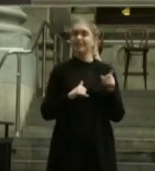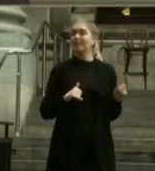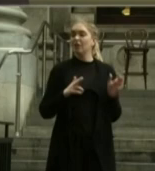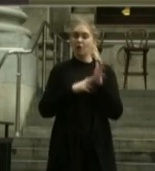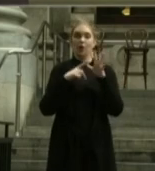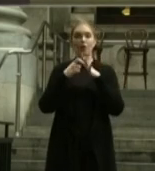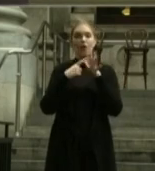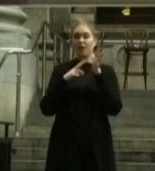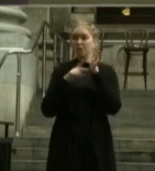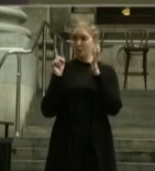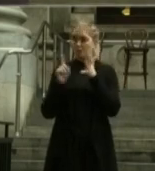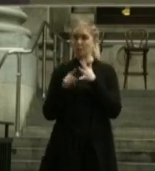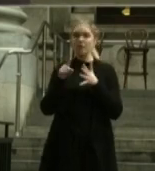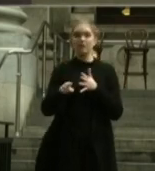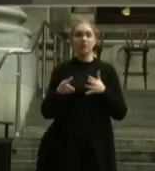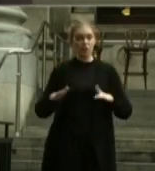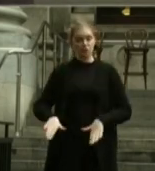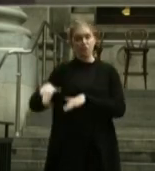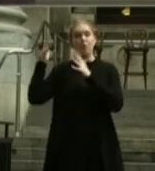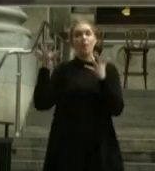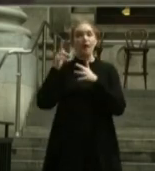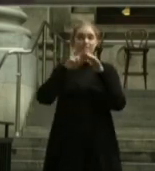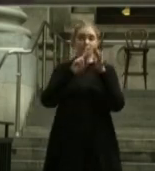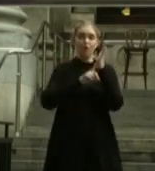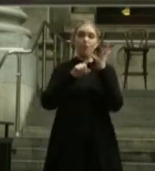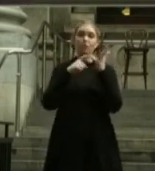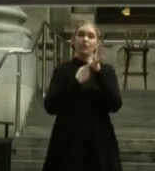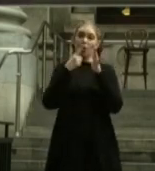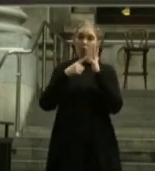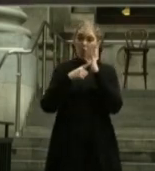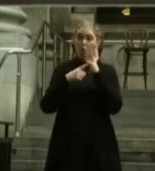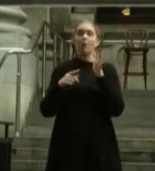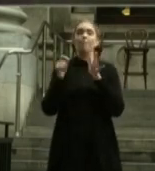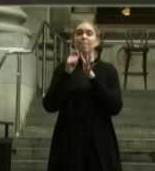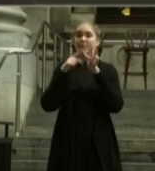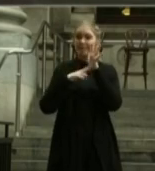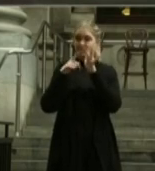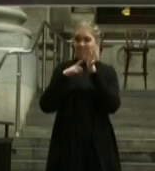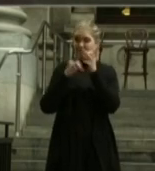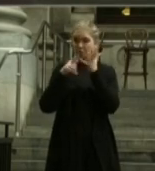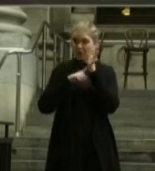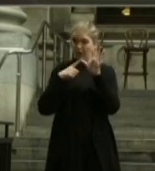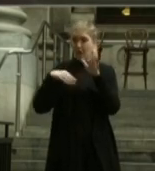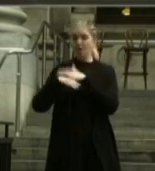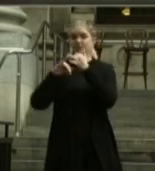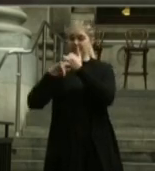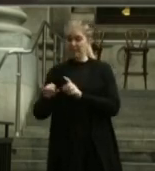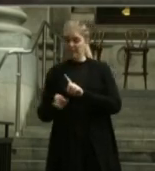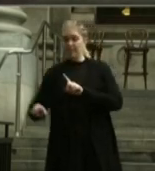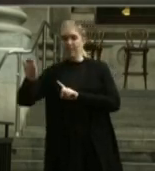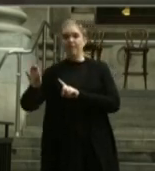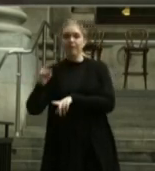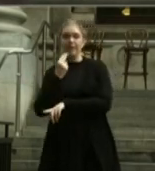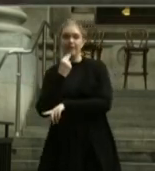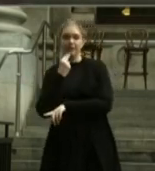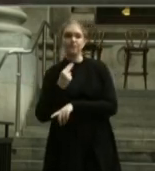Nukunu singer-songwriter who grew up on the Fleurieu Peninsula south of Adelaide. Since finishing school in